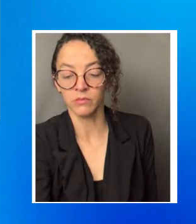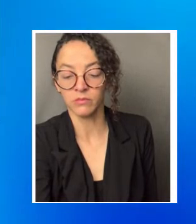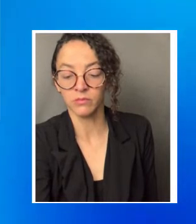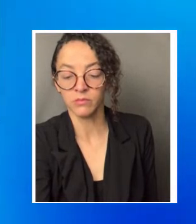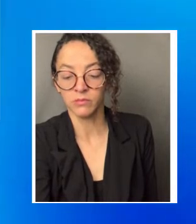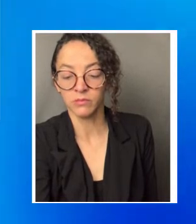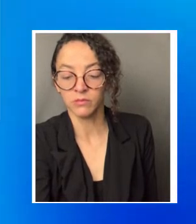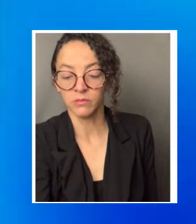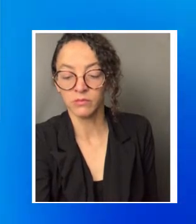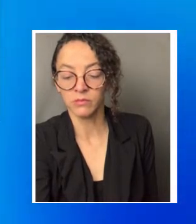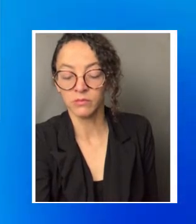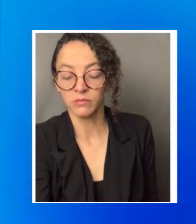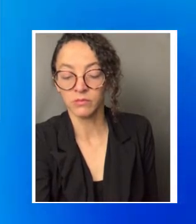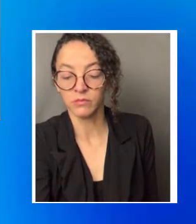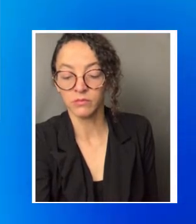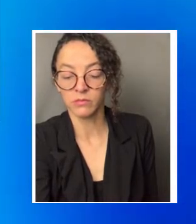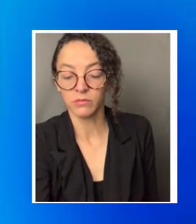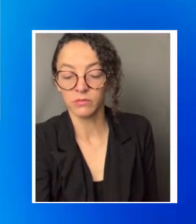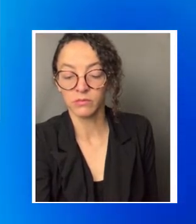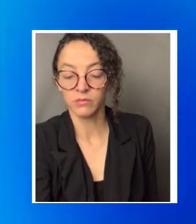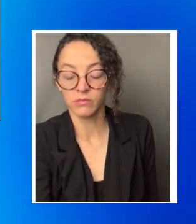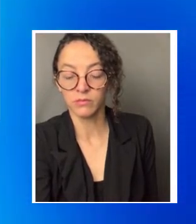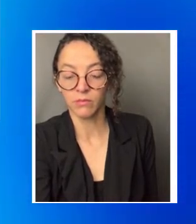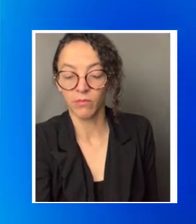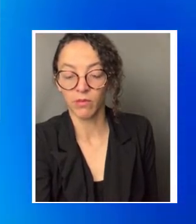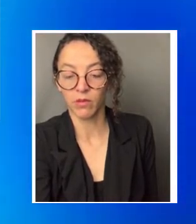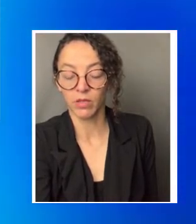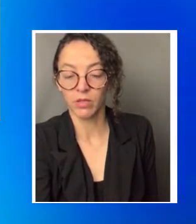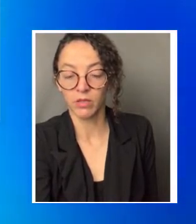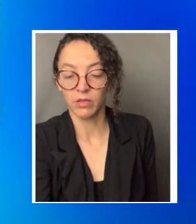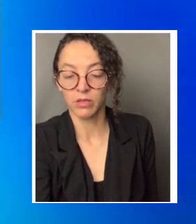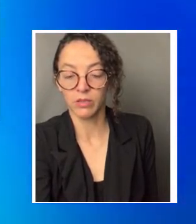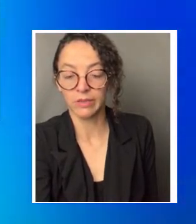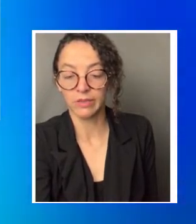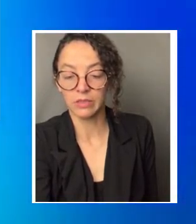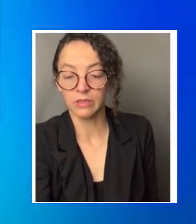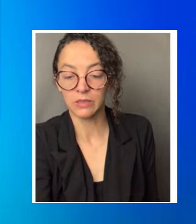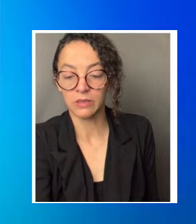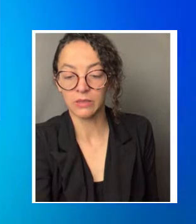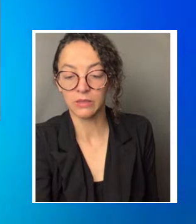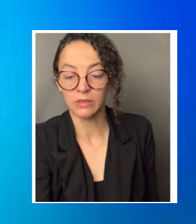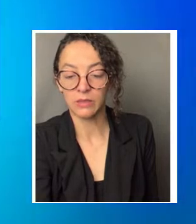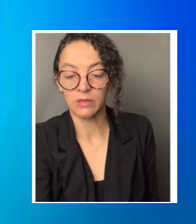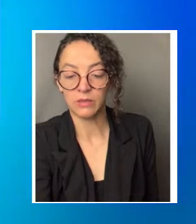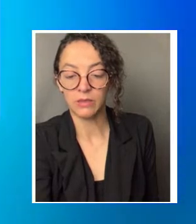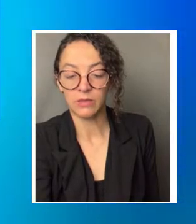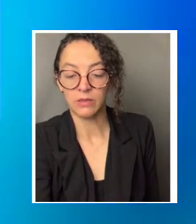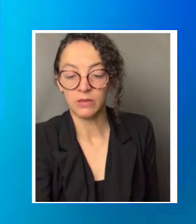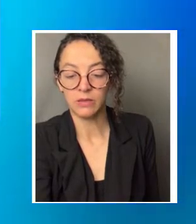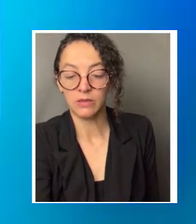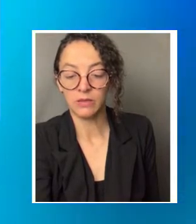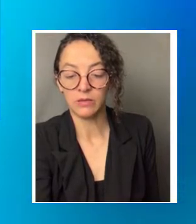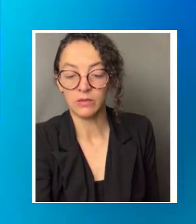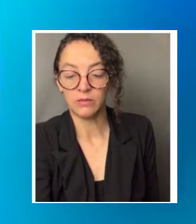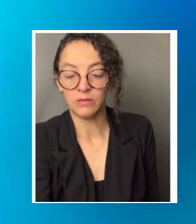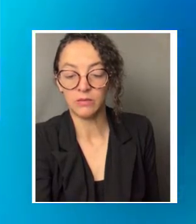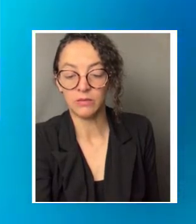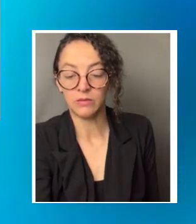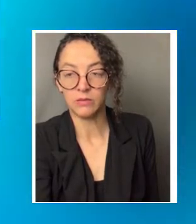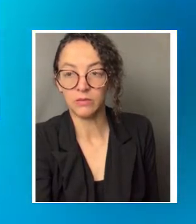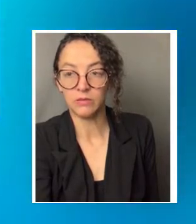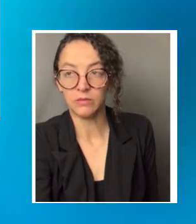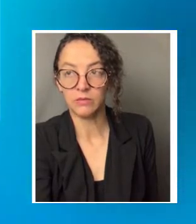listed. I'll delete the other one. There should only be this one, but then I made the questions, like the raffle questions, a